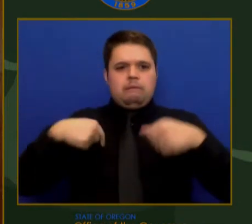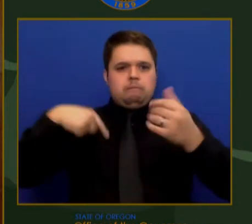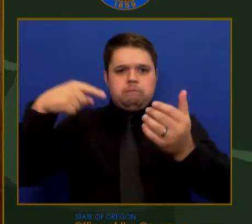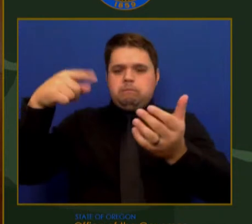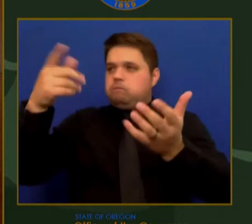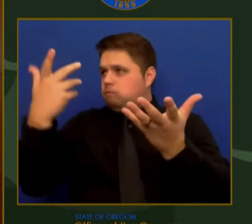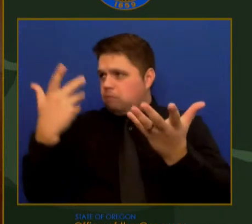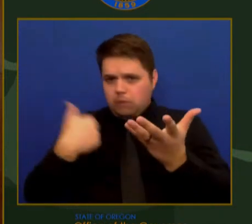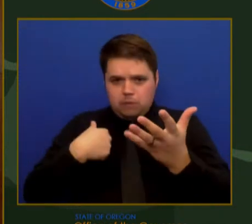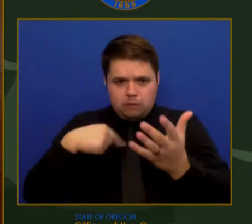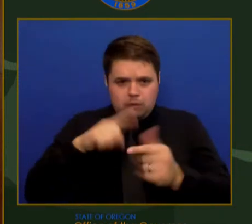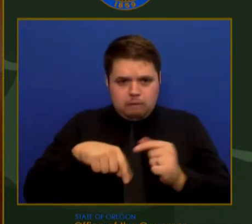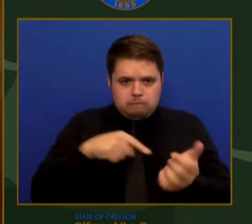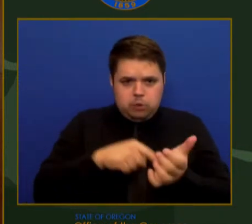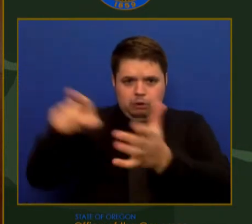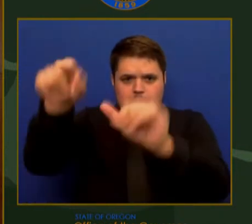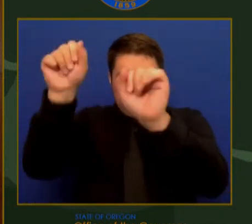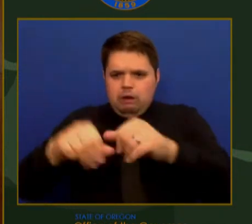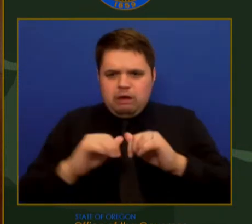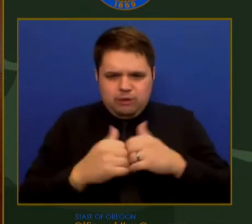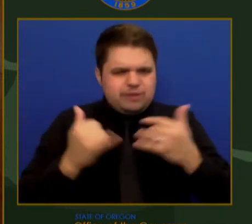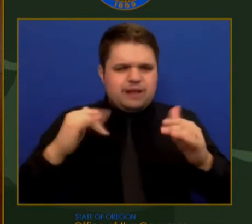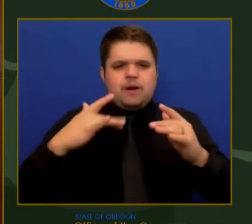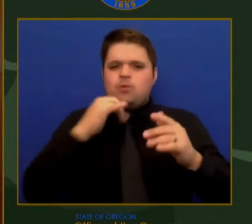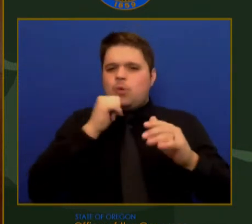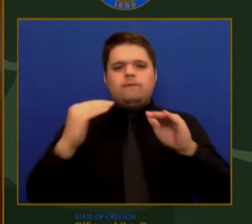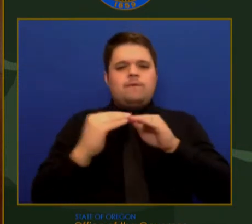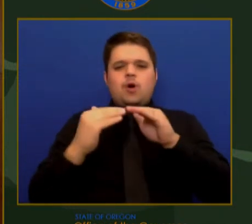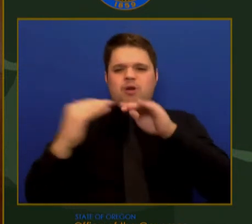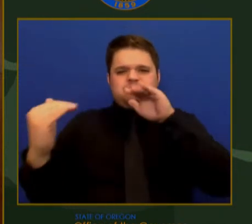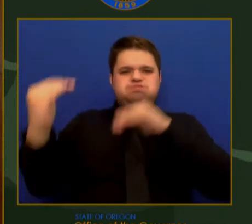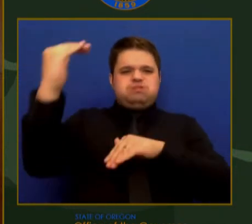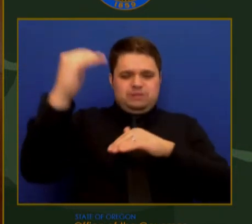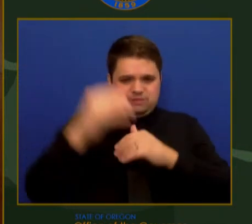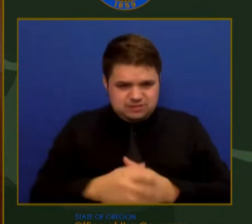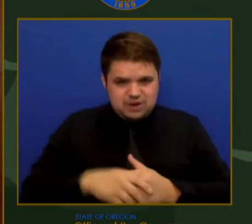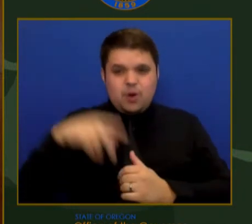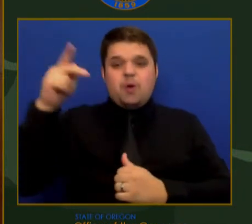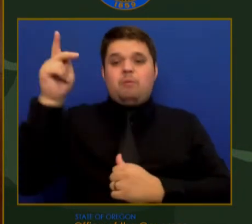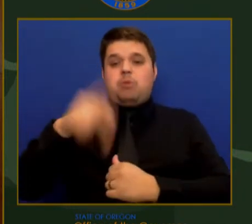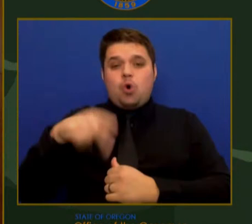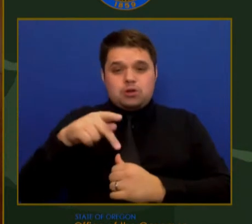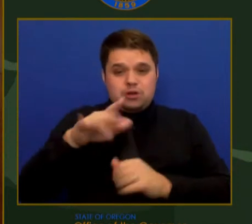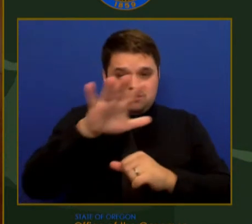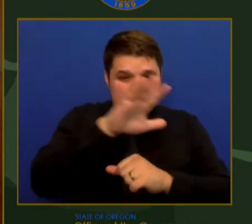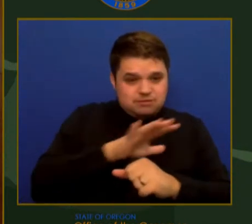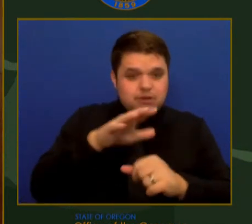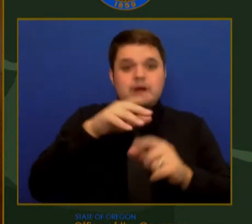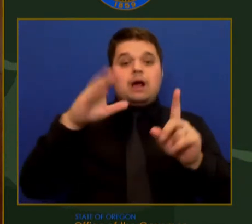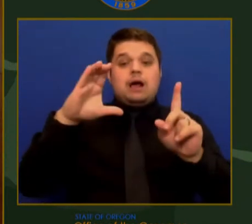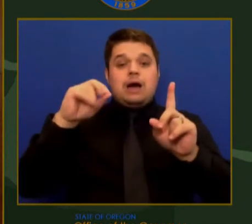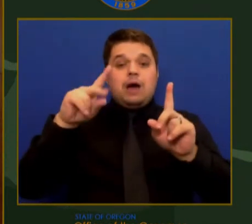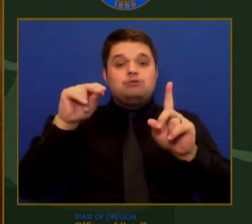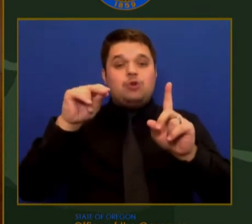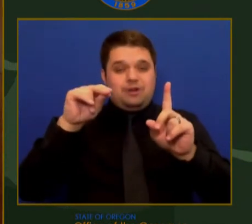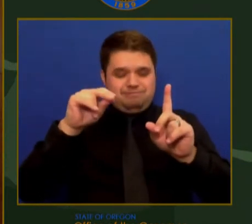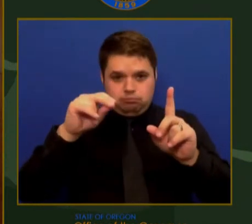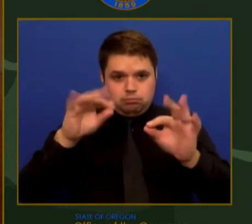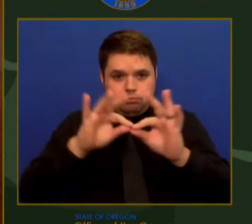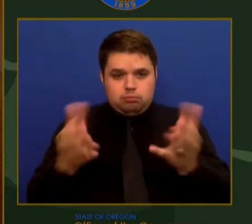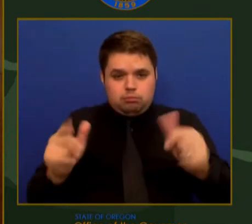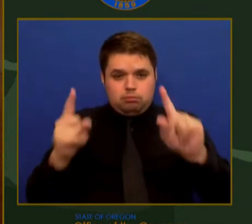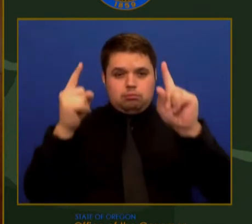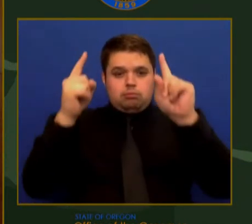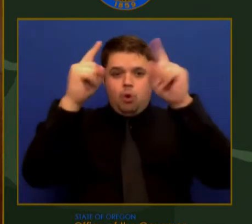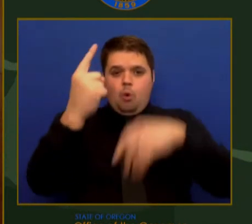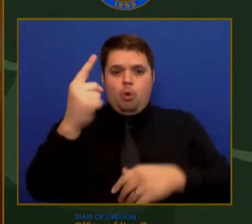Portland, million-dollar condos rise on the same city blocks where people huddle over open fires